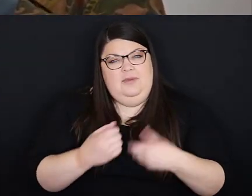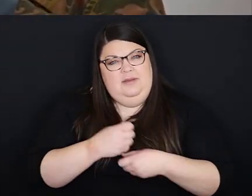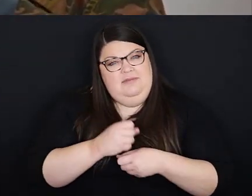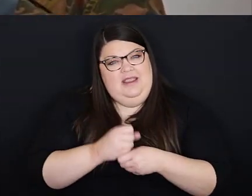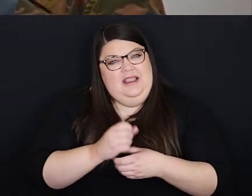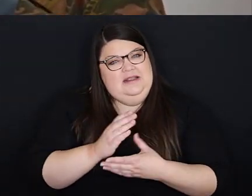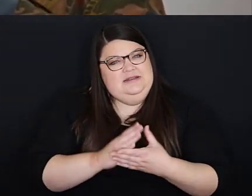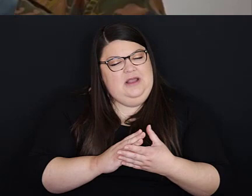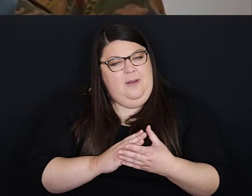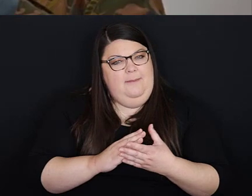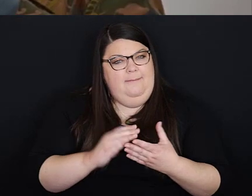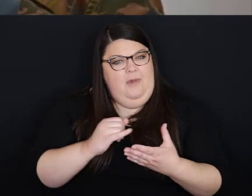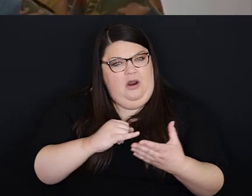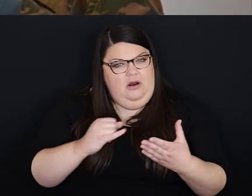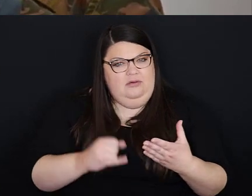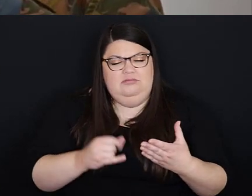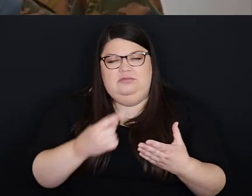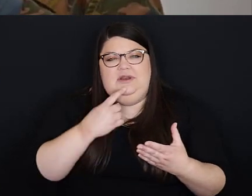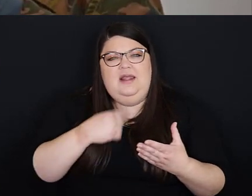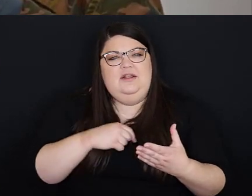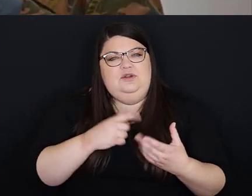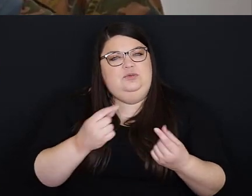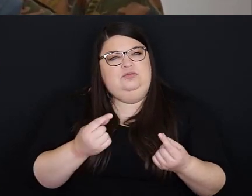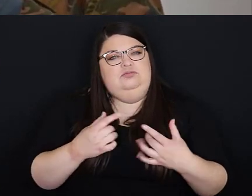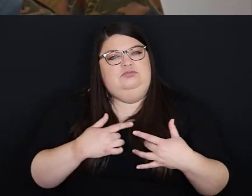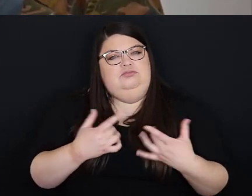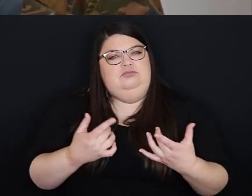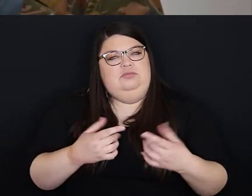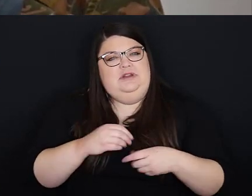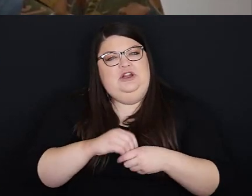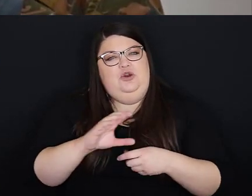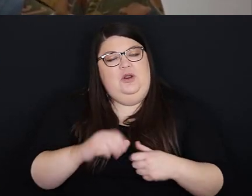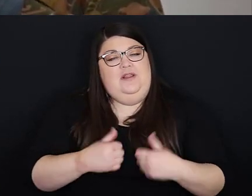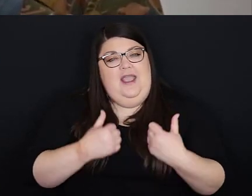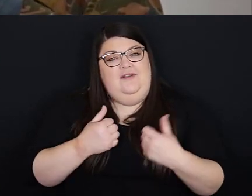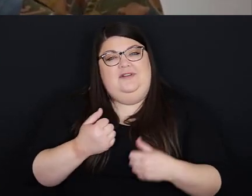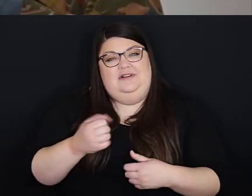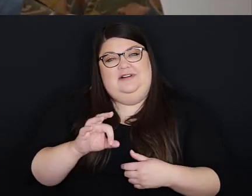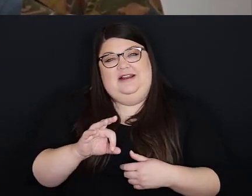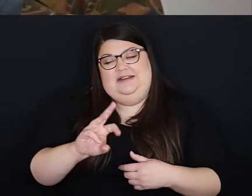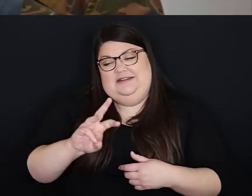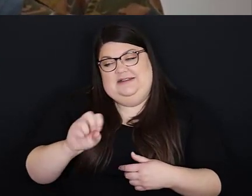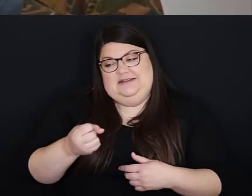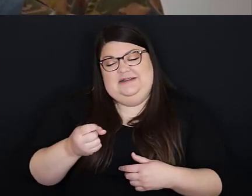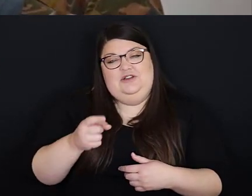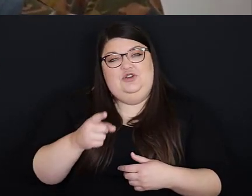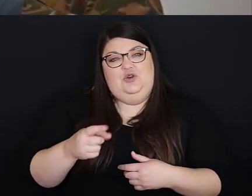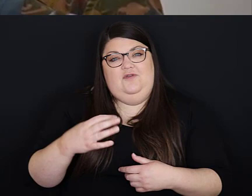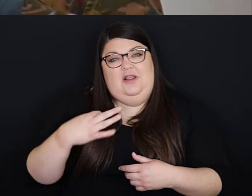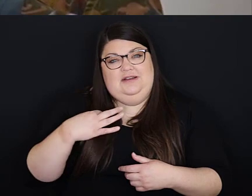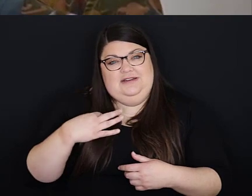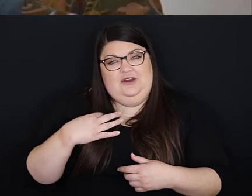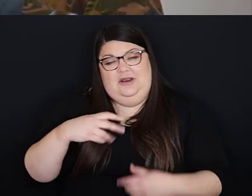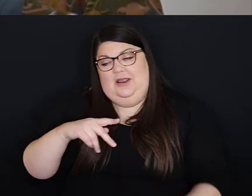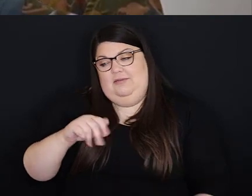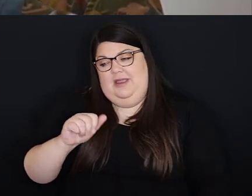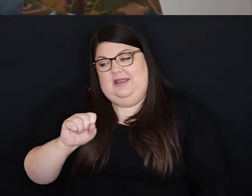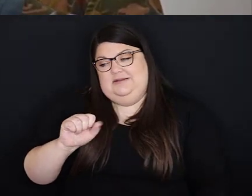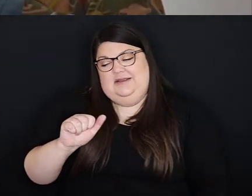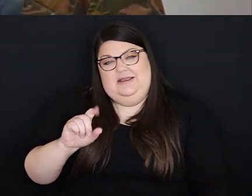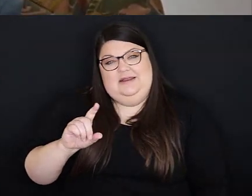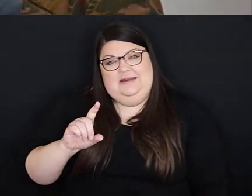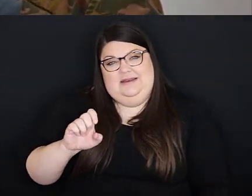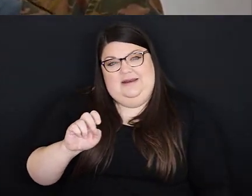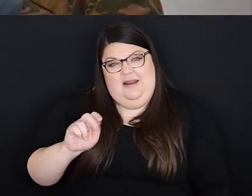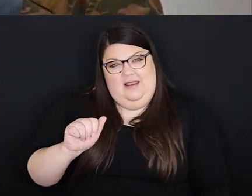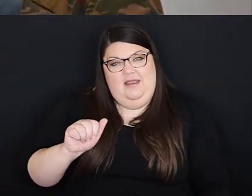making some art. But tell us a little bit about what's going on in your life in the 1960s. You're volunteering at the Pasadena Art